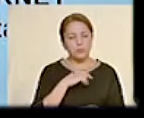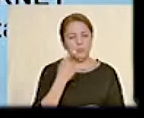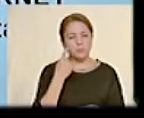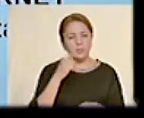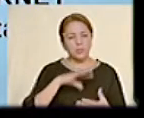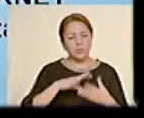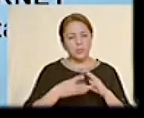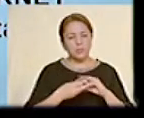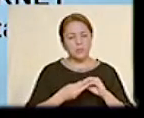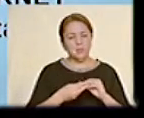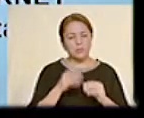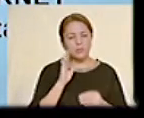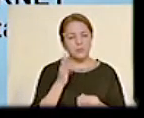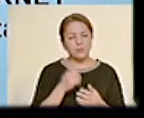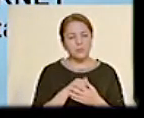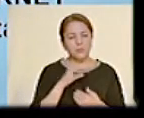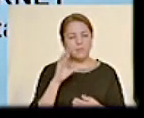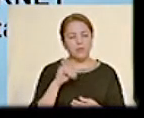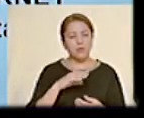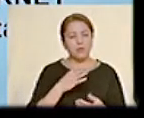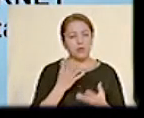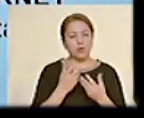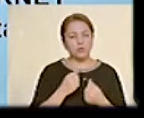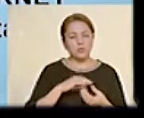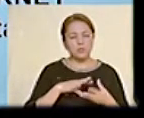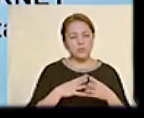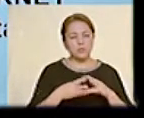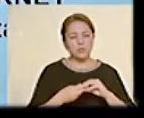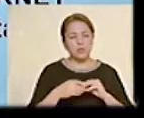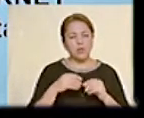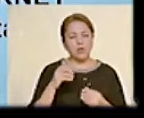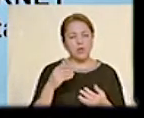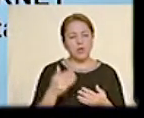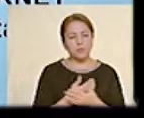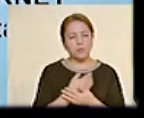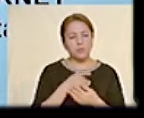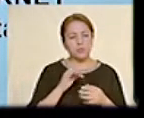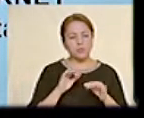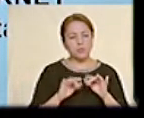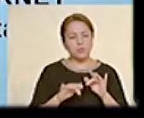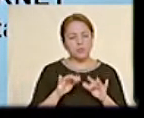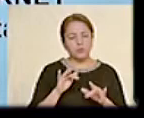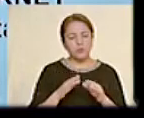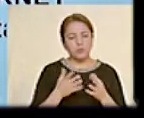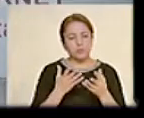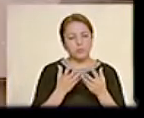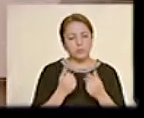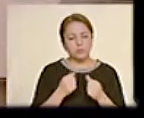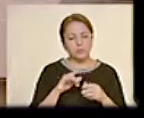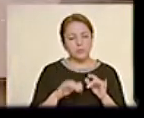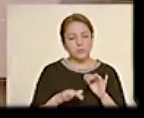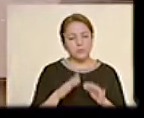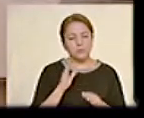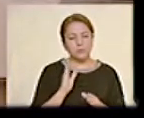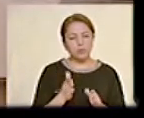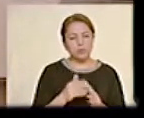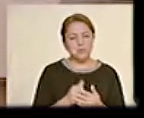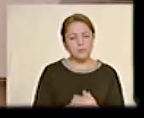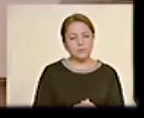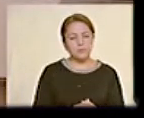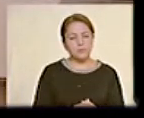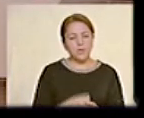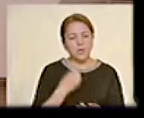keltiriladi va olingan yaxlit axborot kompyuterda, ya'ni qabul qiluvchi kompyuterda hosil bo'ladi.